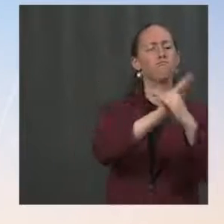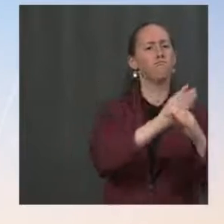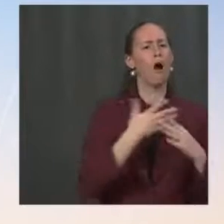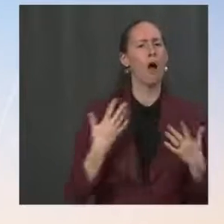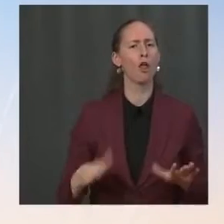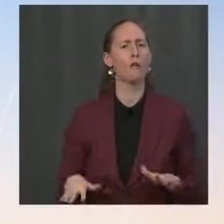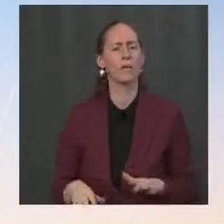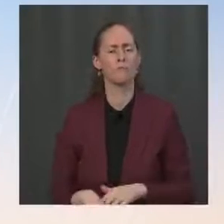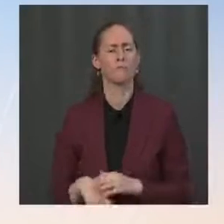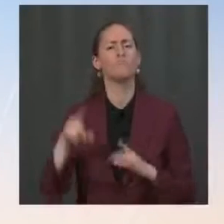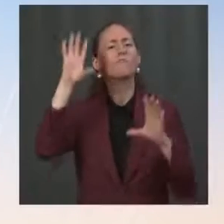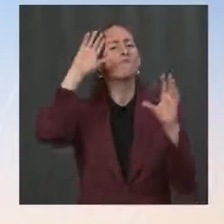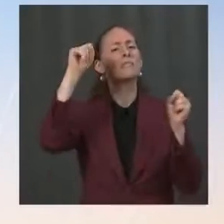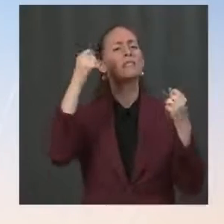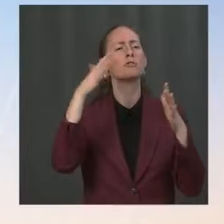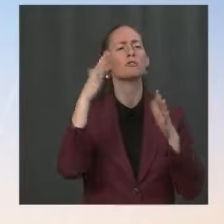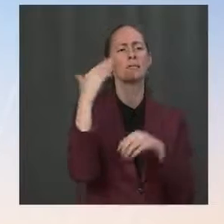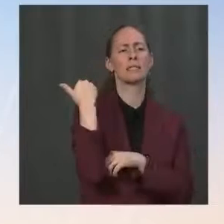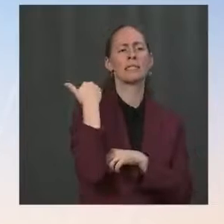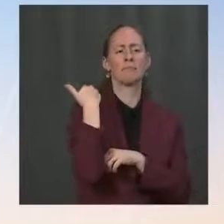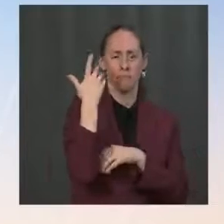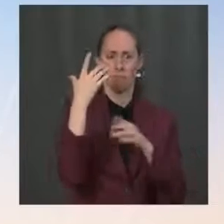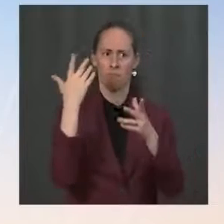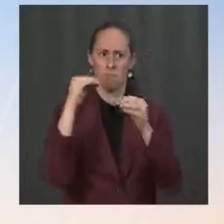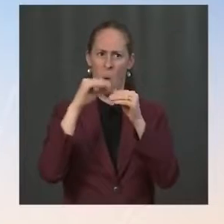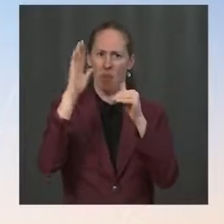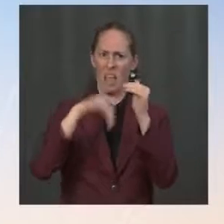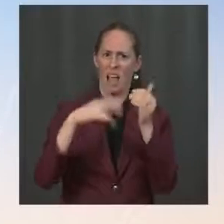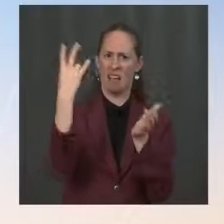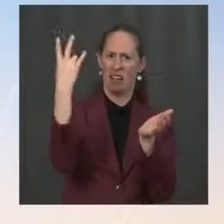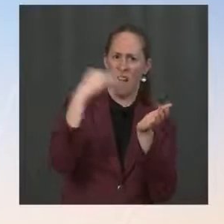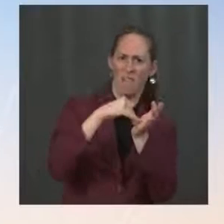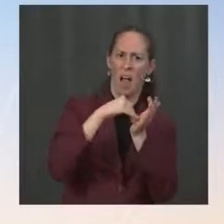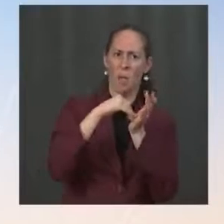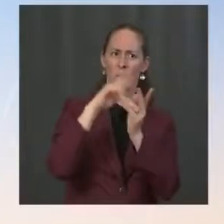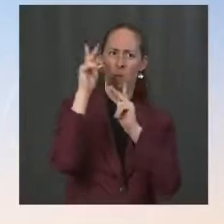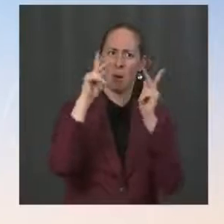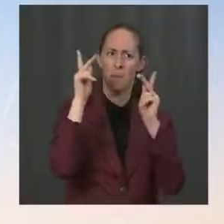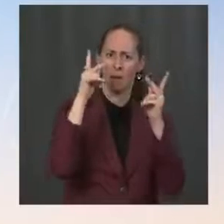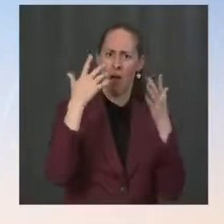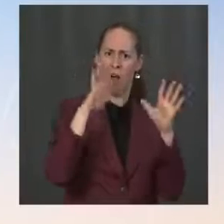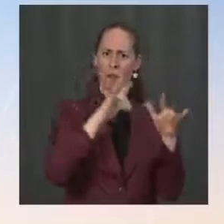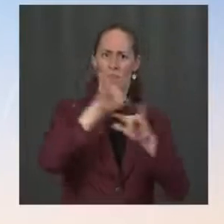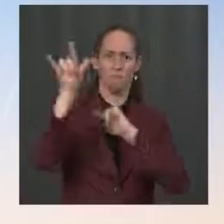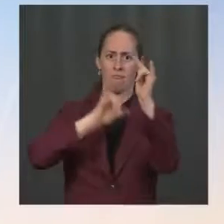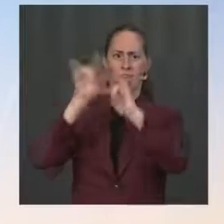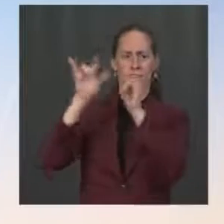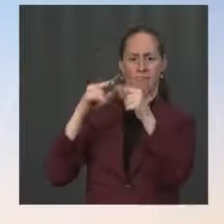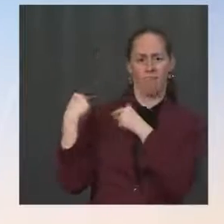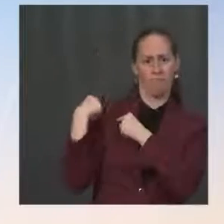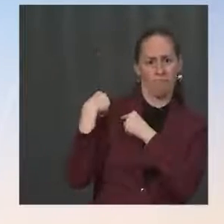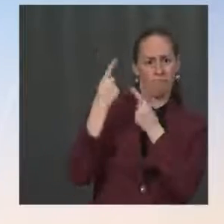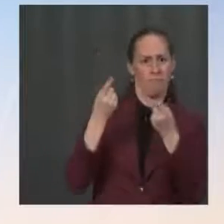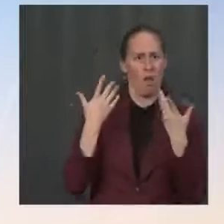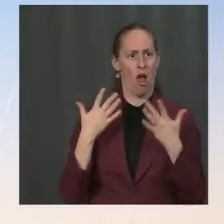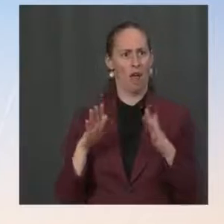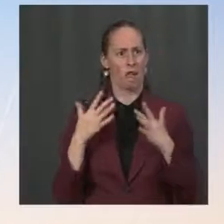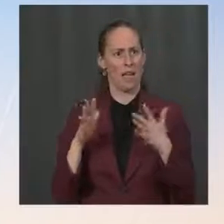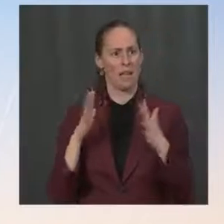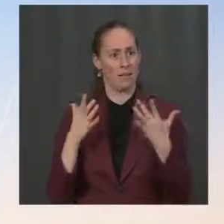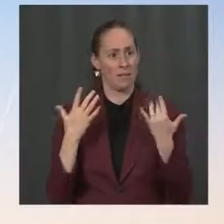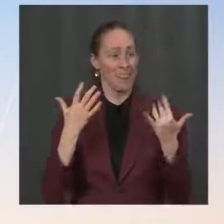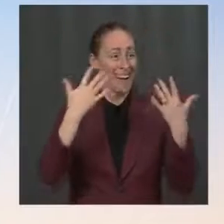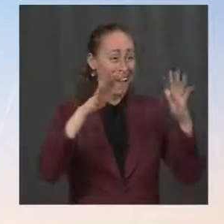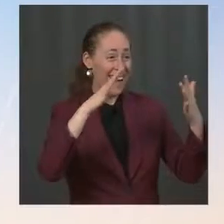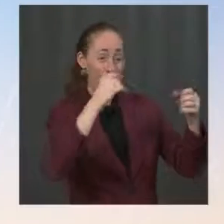just said, more than 7,000 people have been evacuated over the course of the last 12 hours. That is while there was an active attacks that were